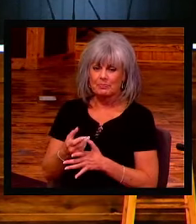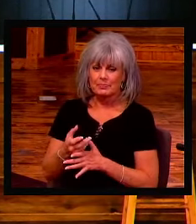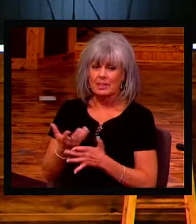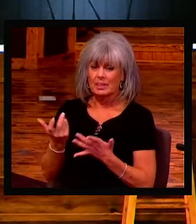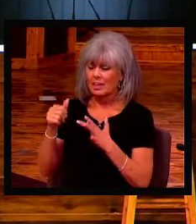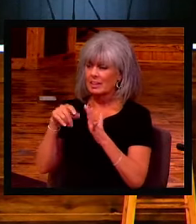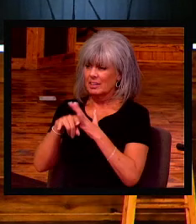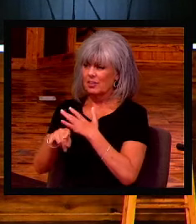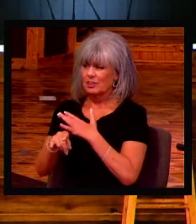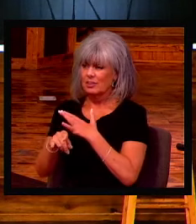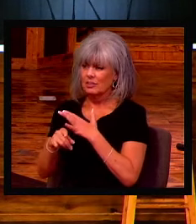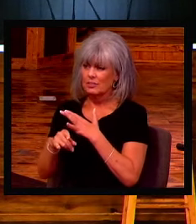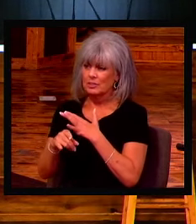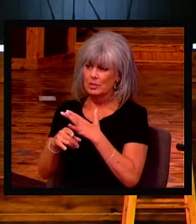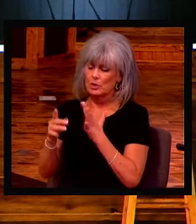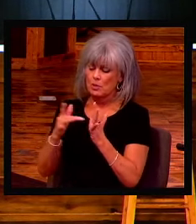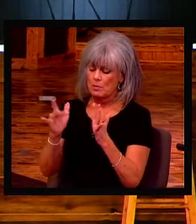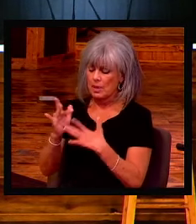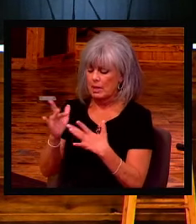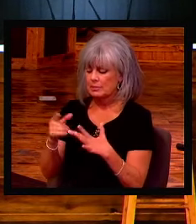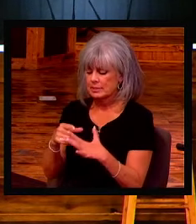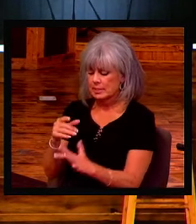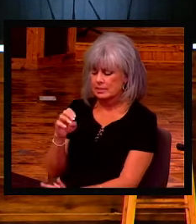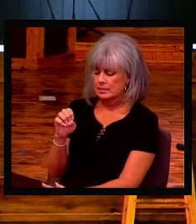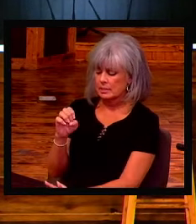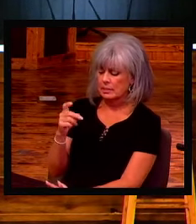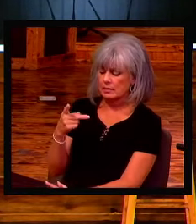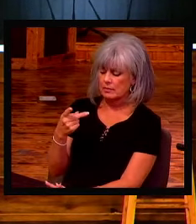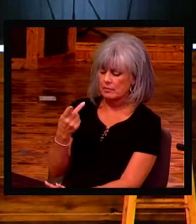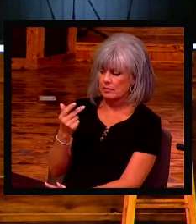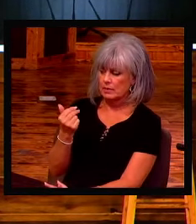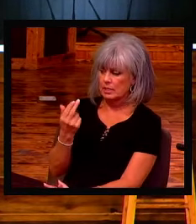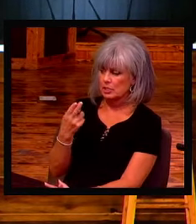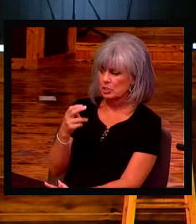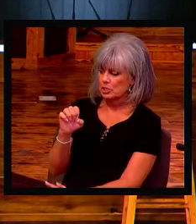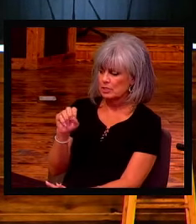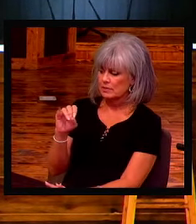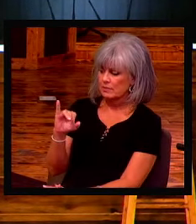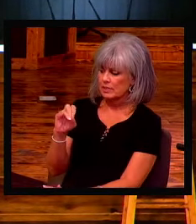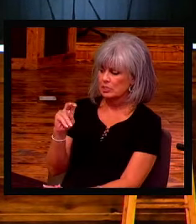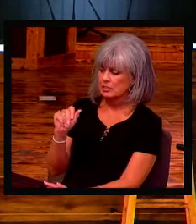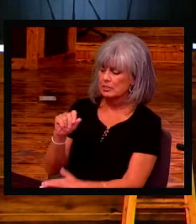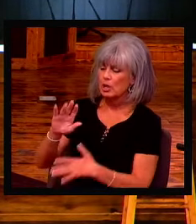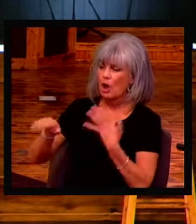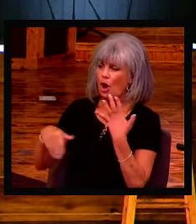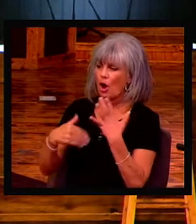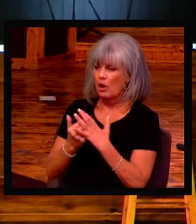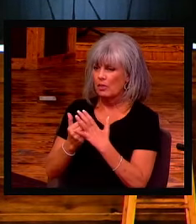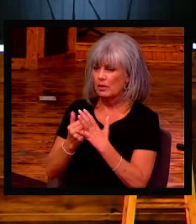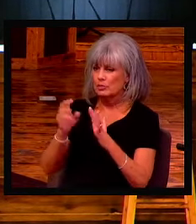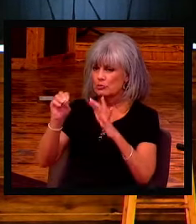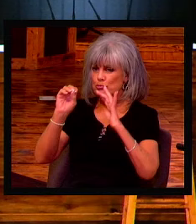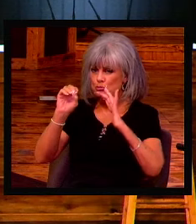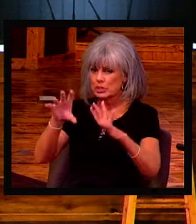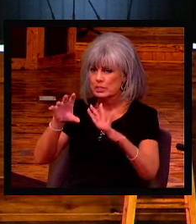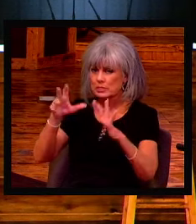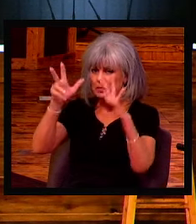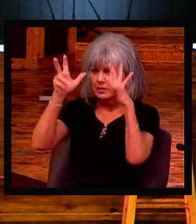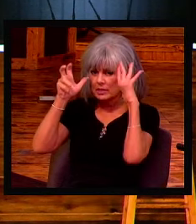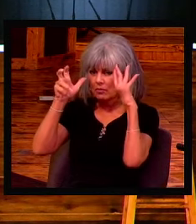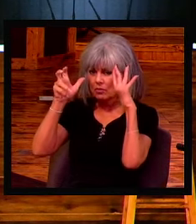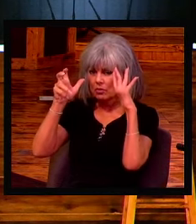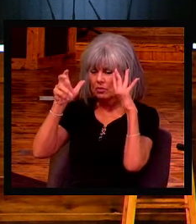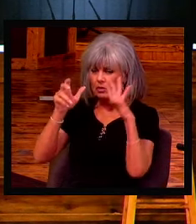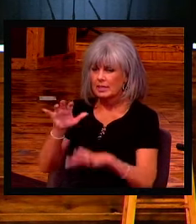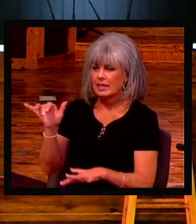When the Bible says in Ephesians 6, against all the wiles of the devil, all his tricks, he loves to present